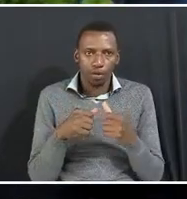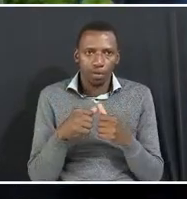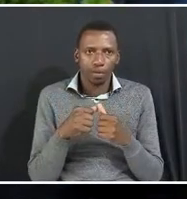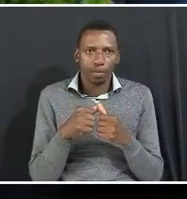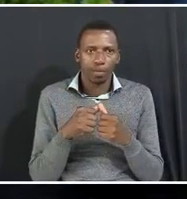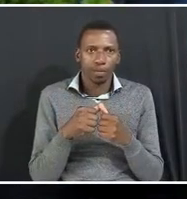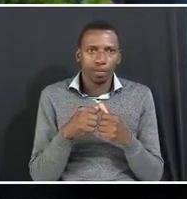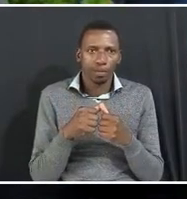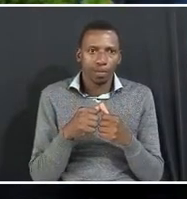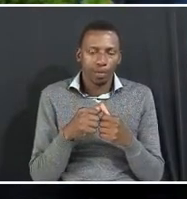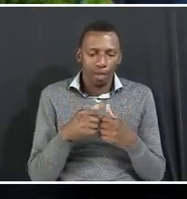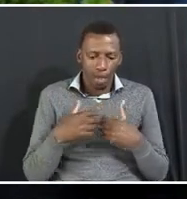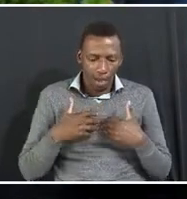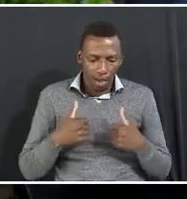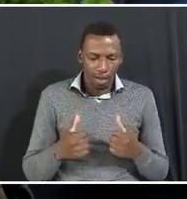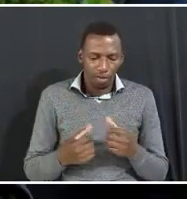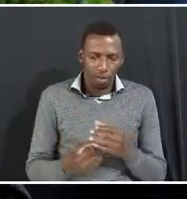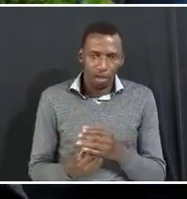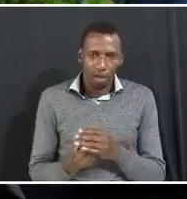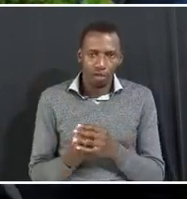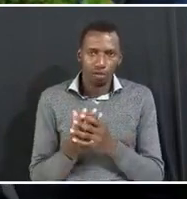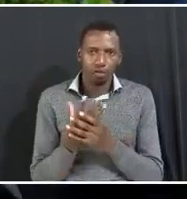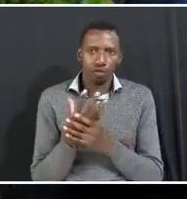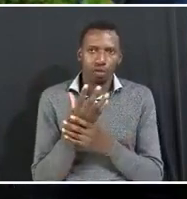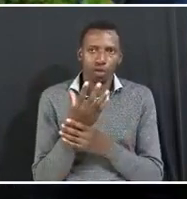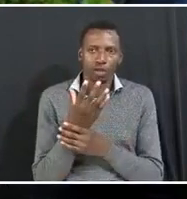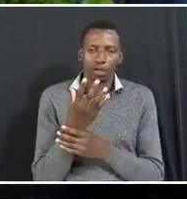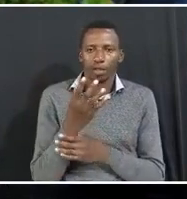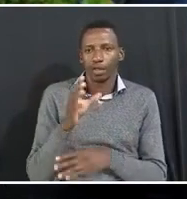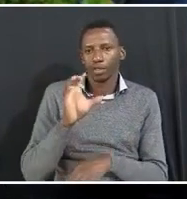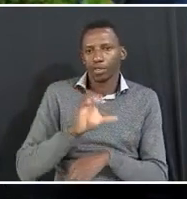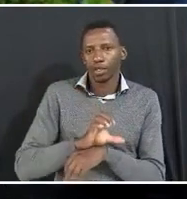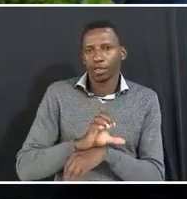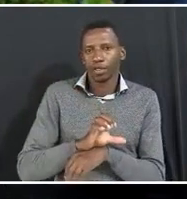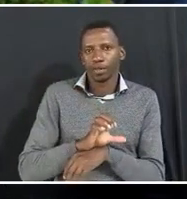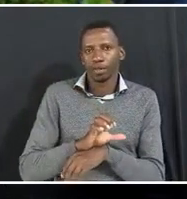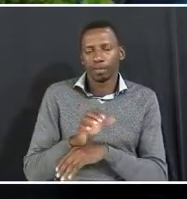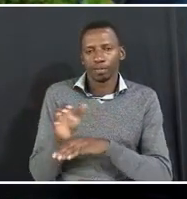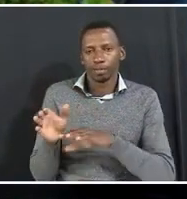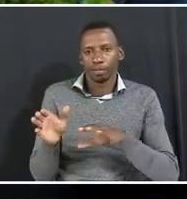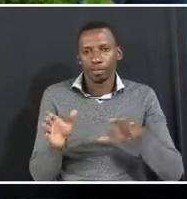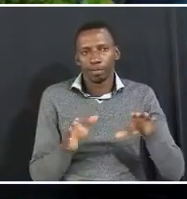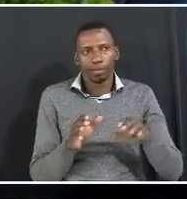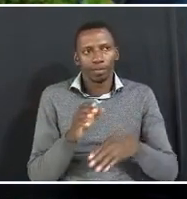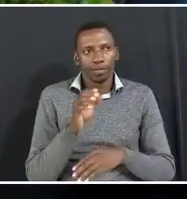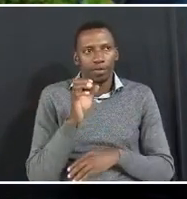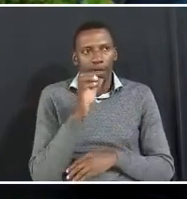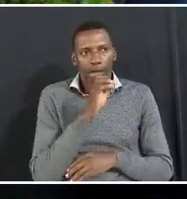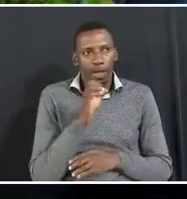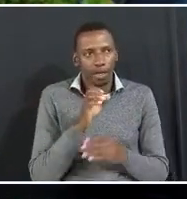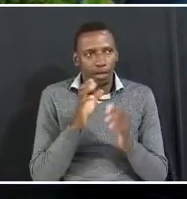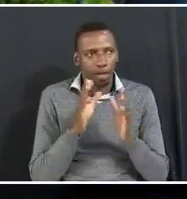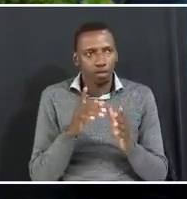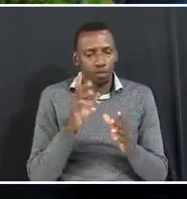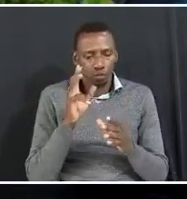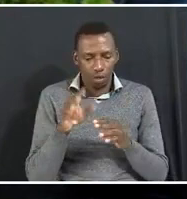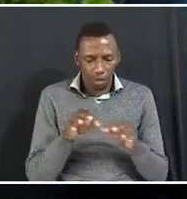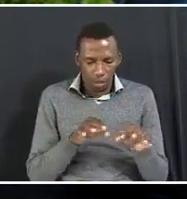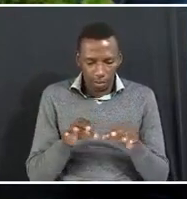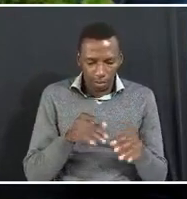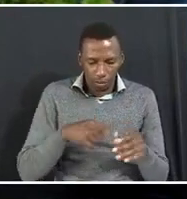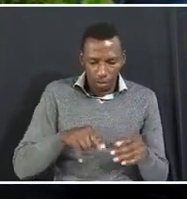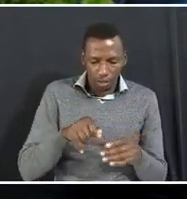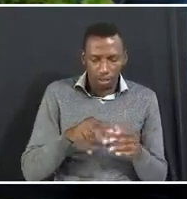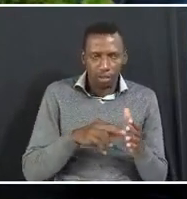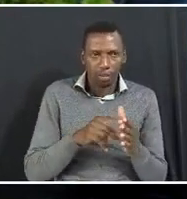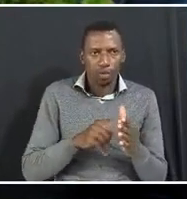and growing local church. That's a very key thing. Elder, you will come to explain to us, what it means